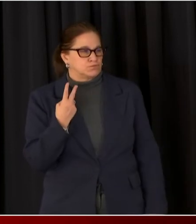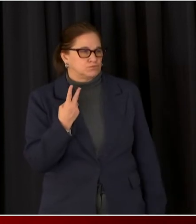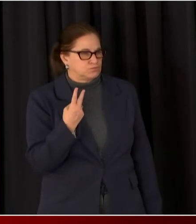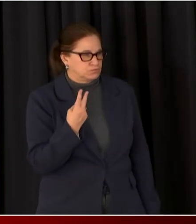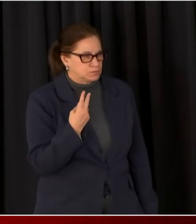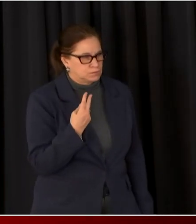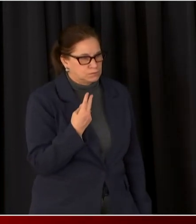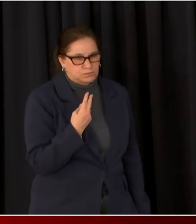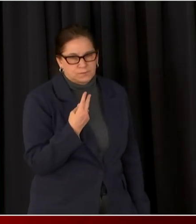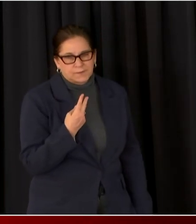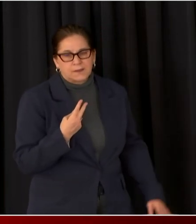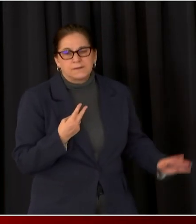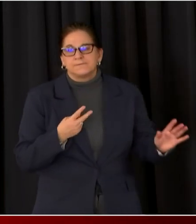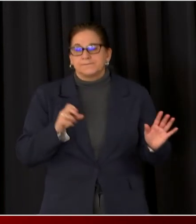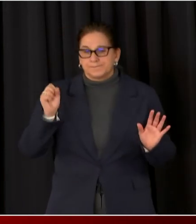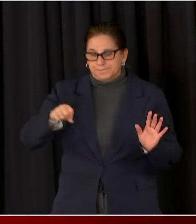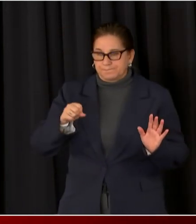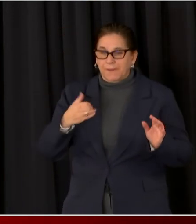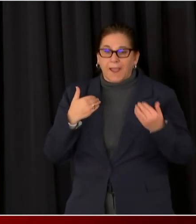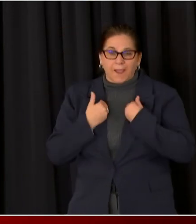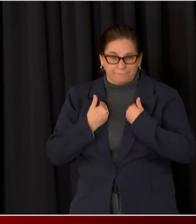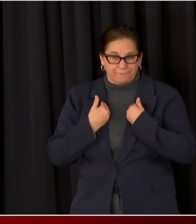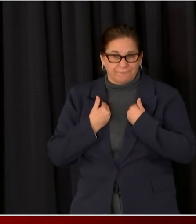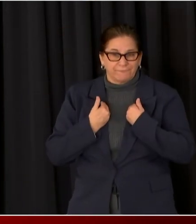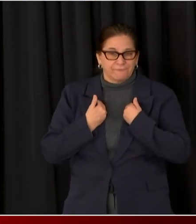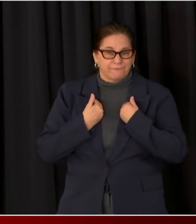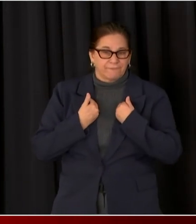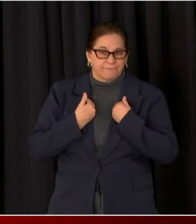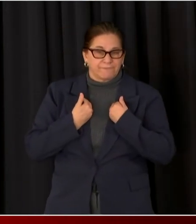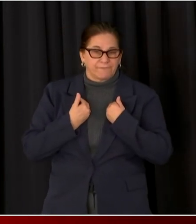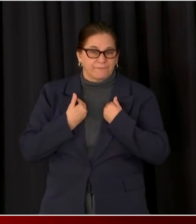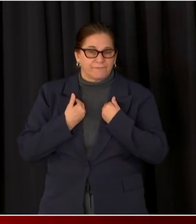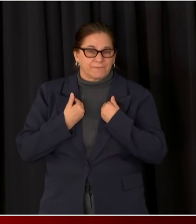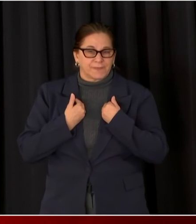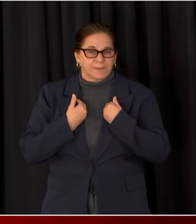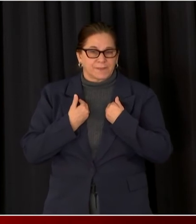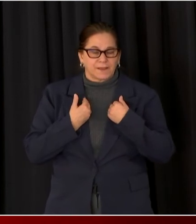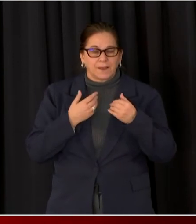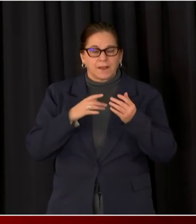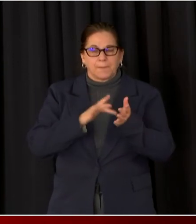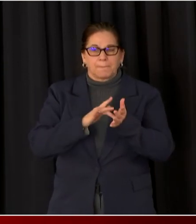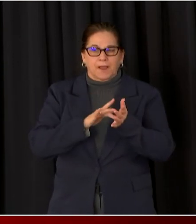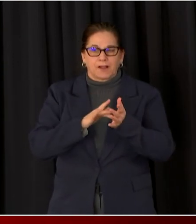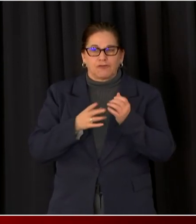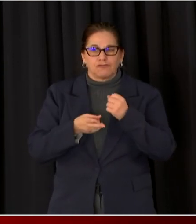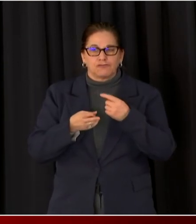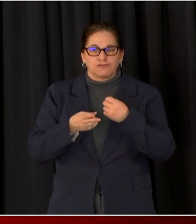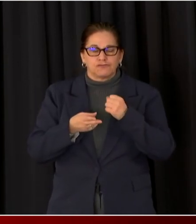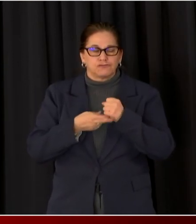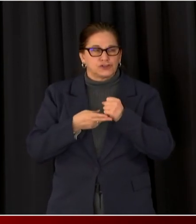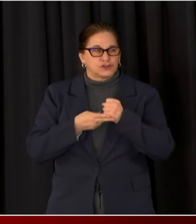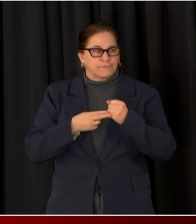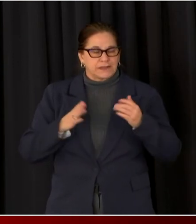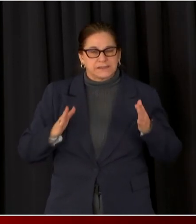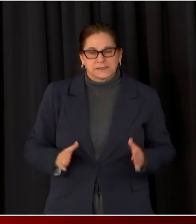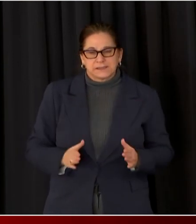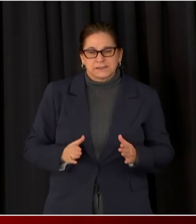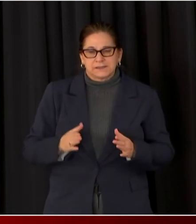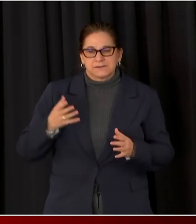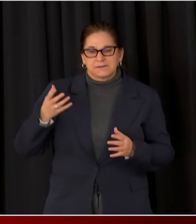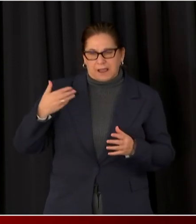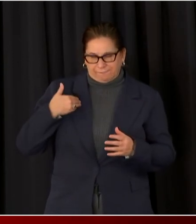Medical Reserve Corps months ago, and we have been using them ever since in a number of ways, and we will continue to do that. Our Medical